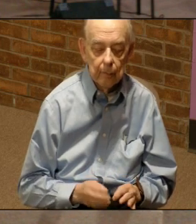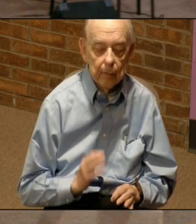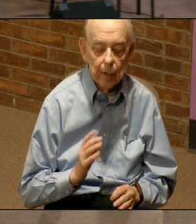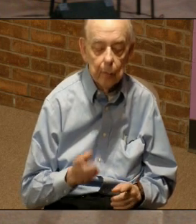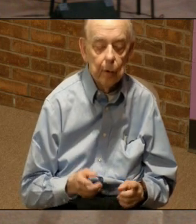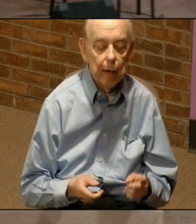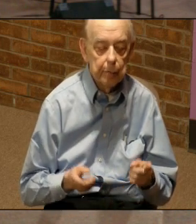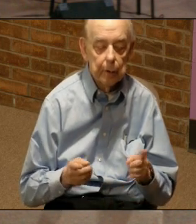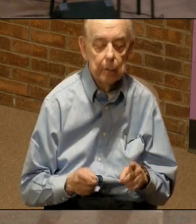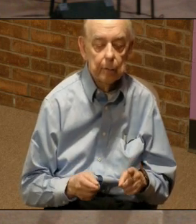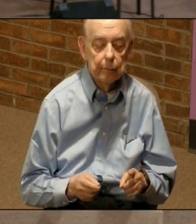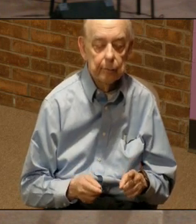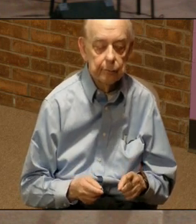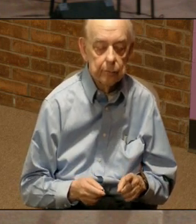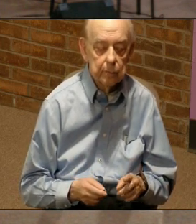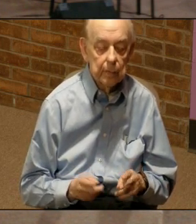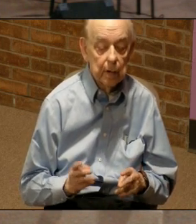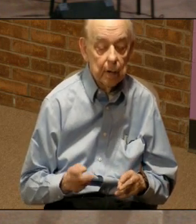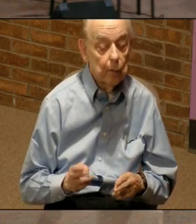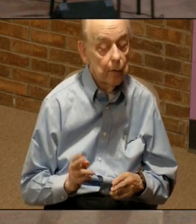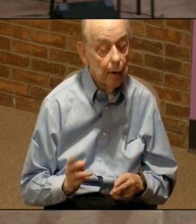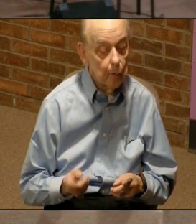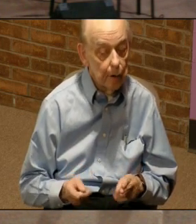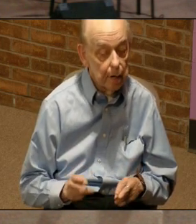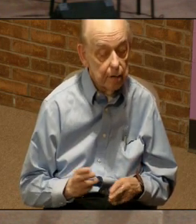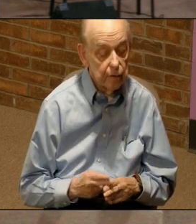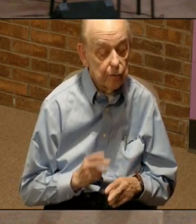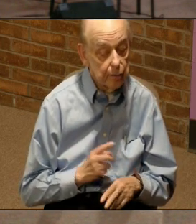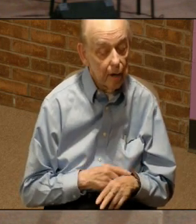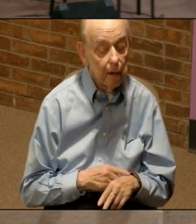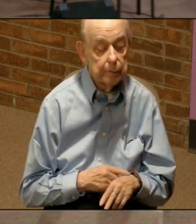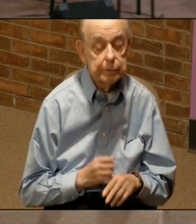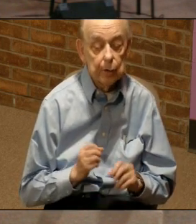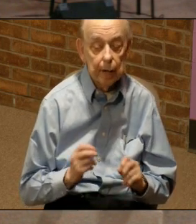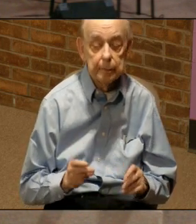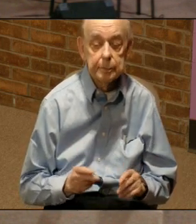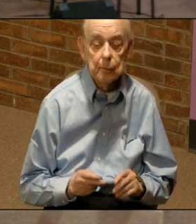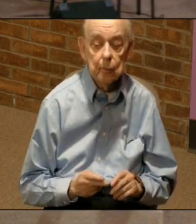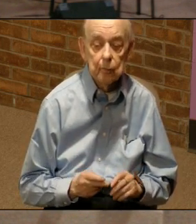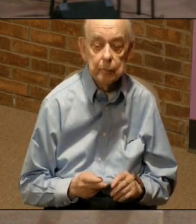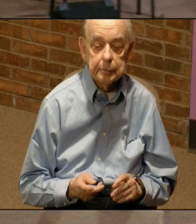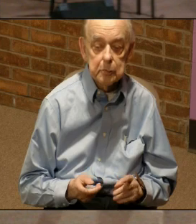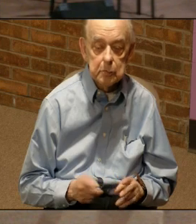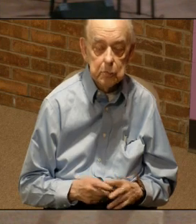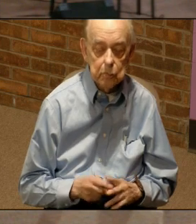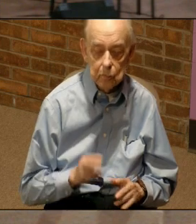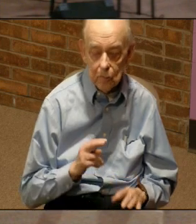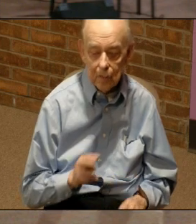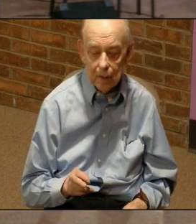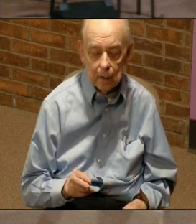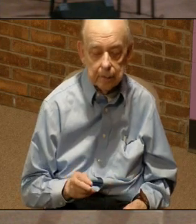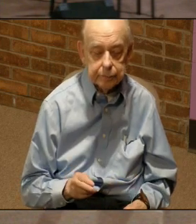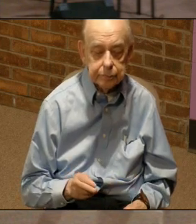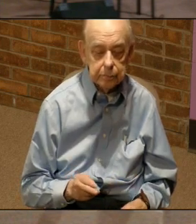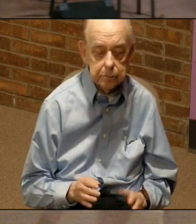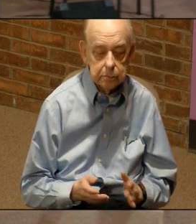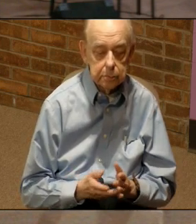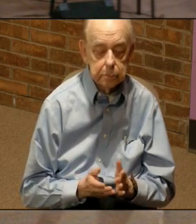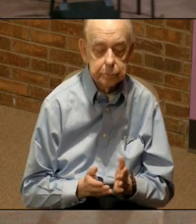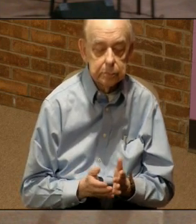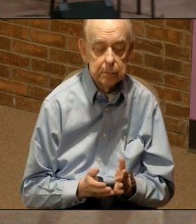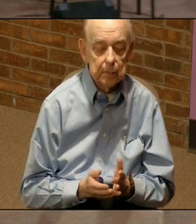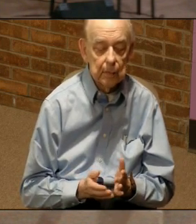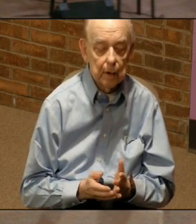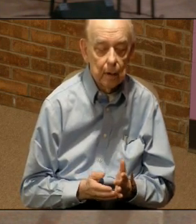to occur in just a little while. Okay? So when you begin to look in the book of